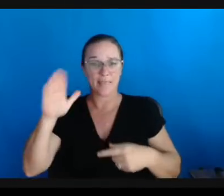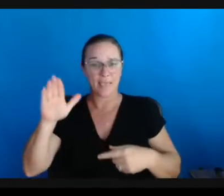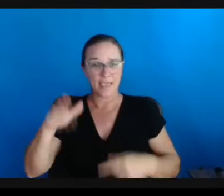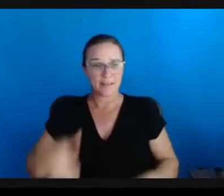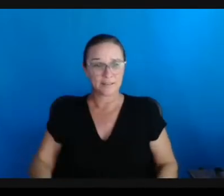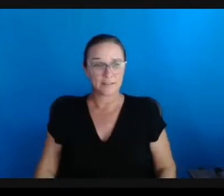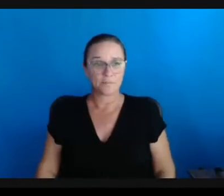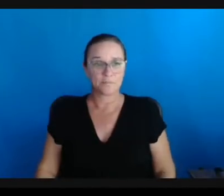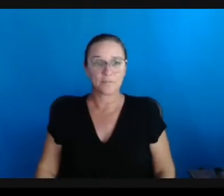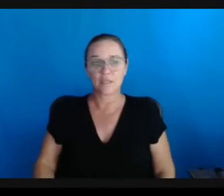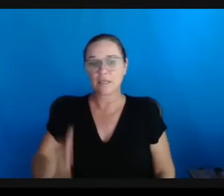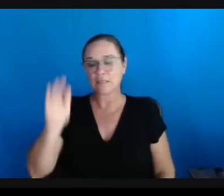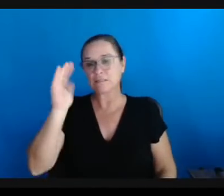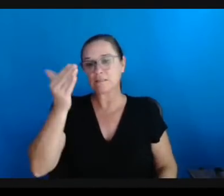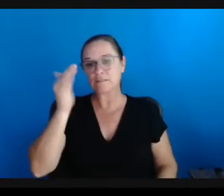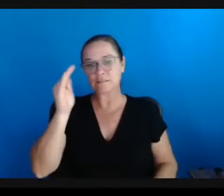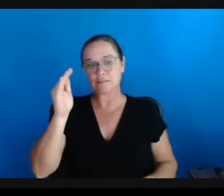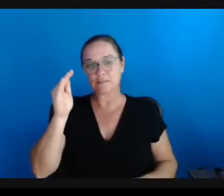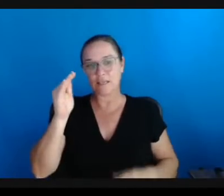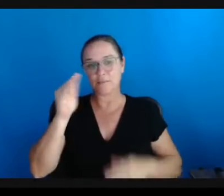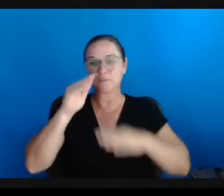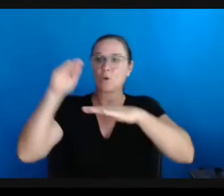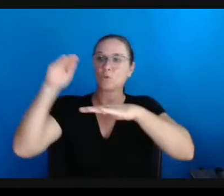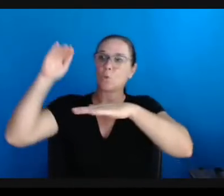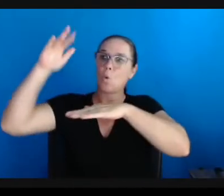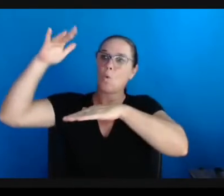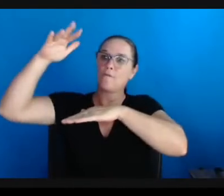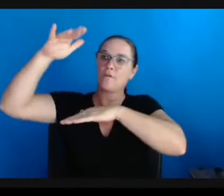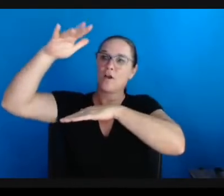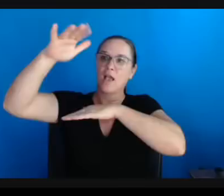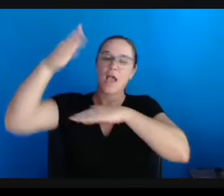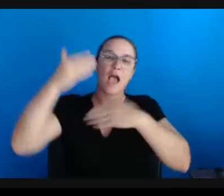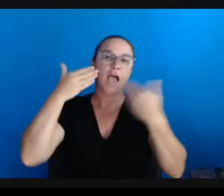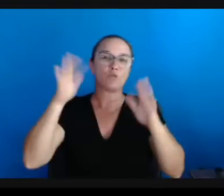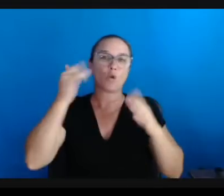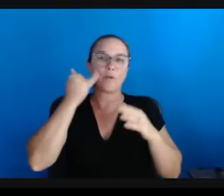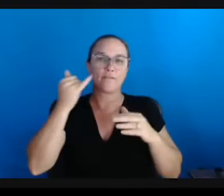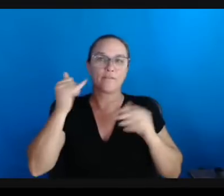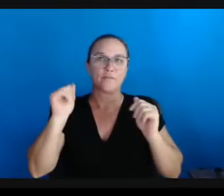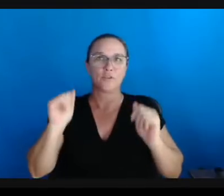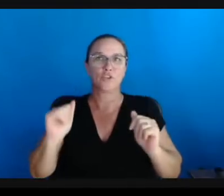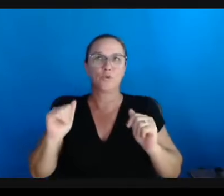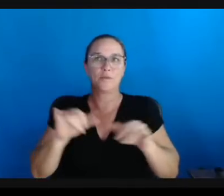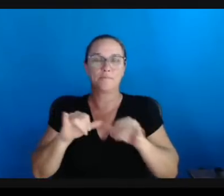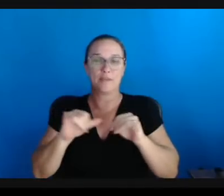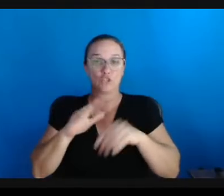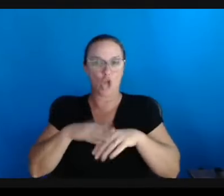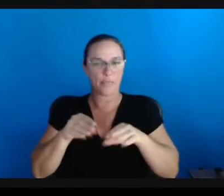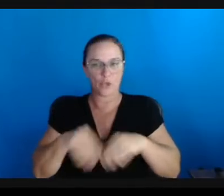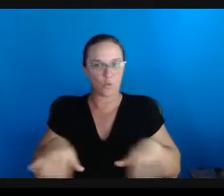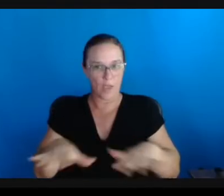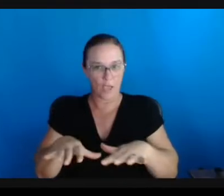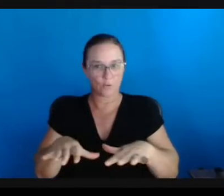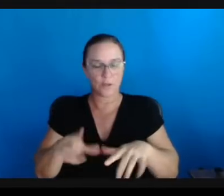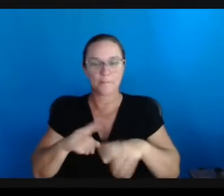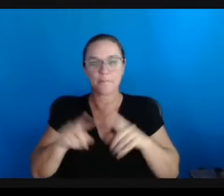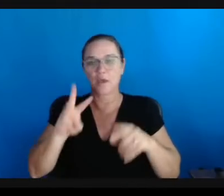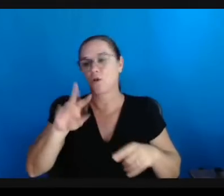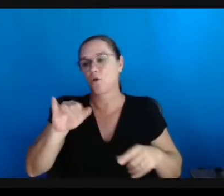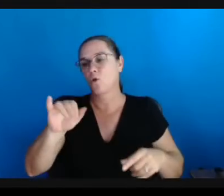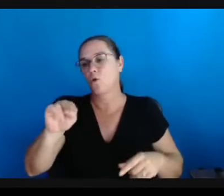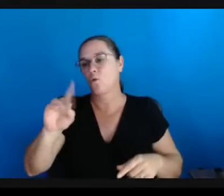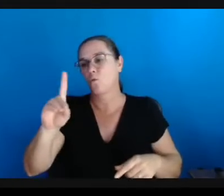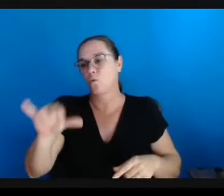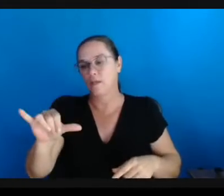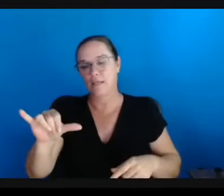It seems like it does fly over top of it. I don't know if you would detect it on the ground there, but let's pull up our windy satellite map